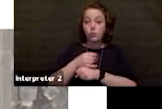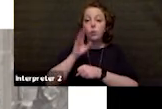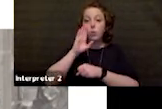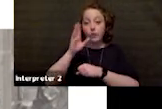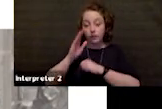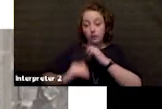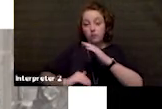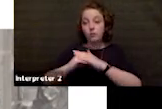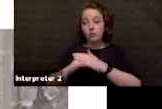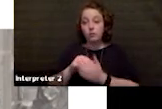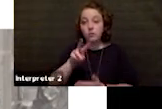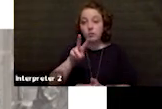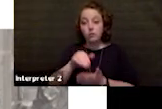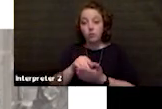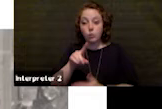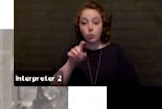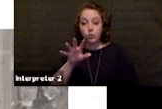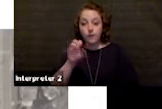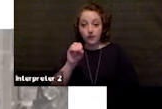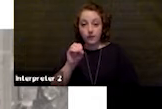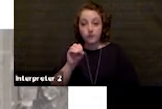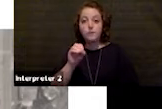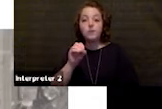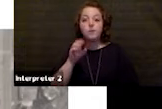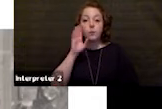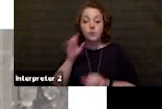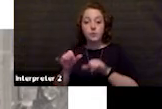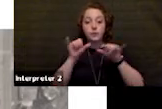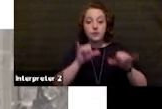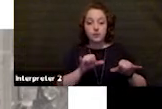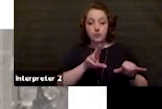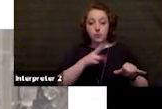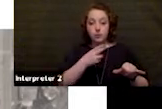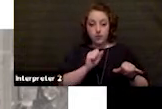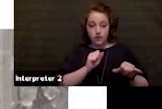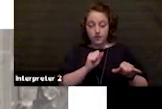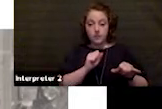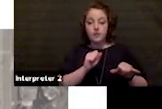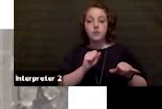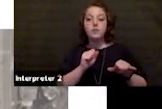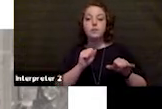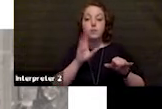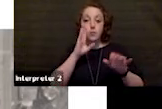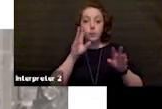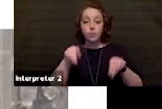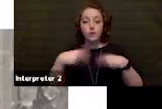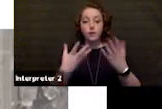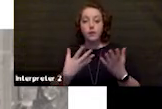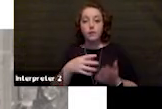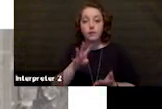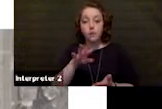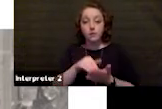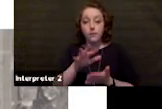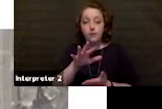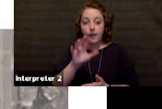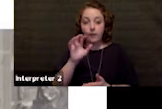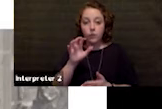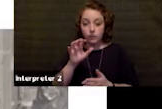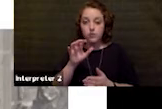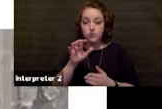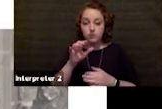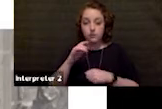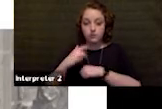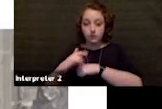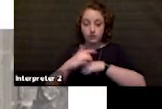match University High School, we'd still be providing 4,500 seats in the district. And so we're going